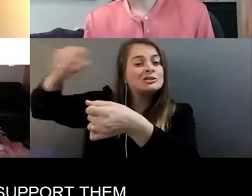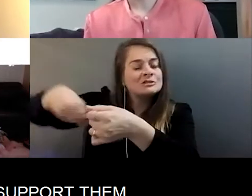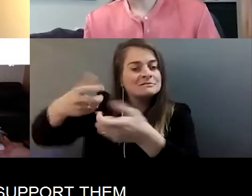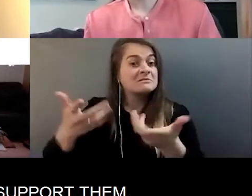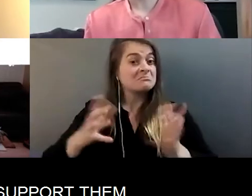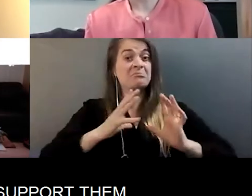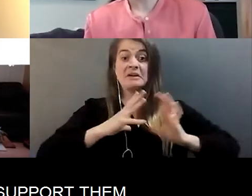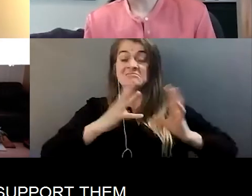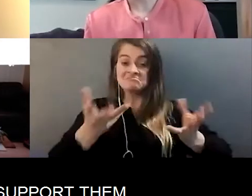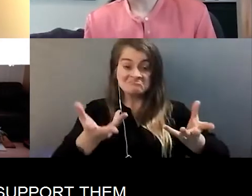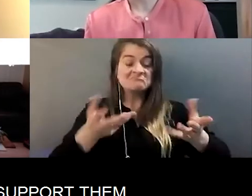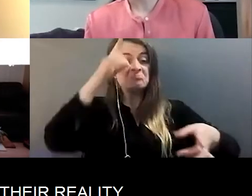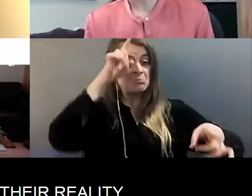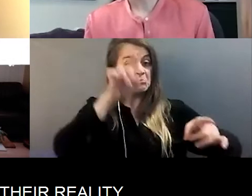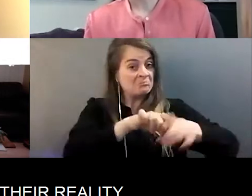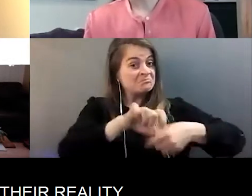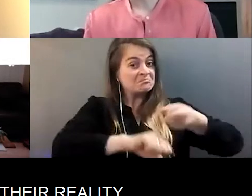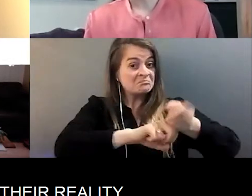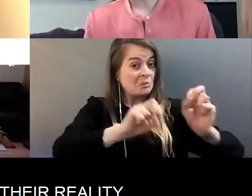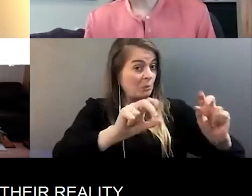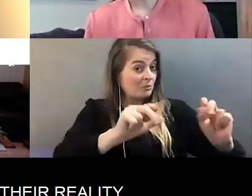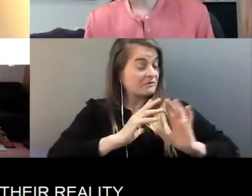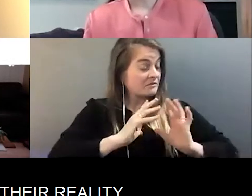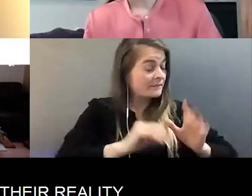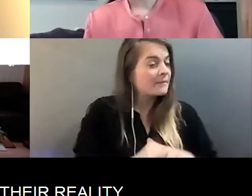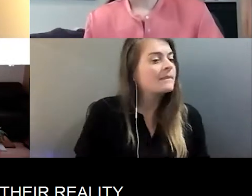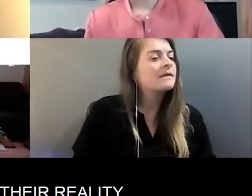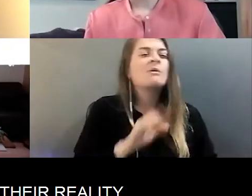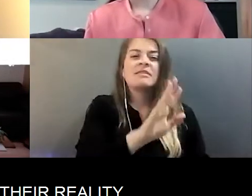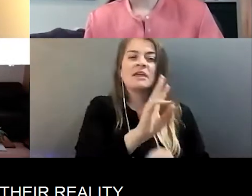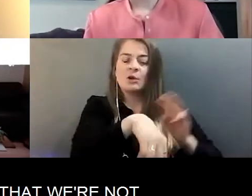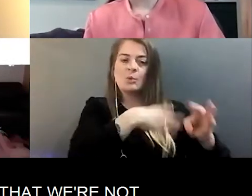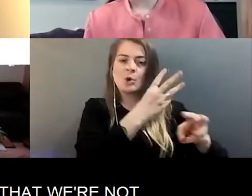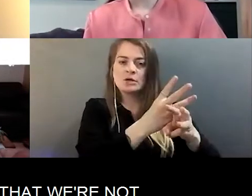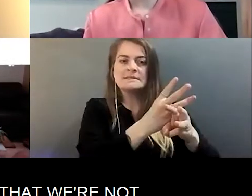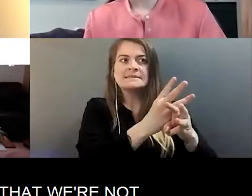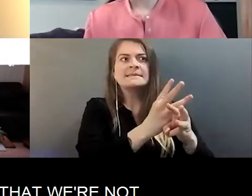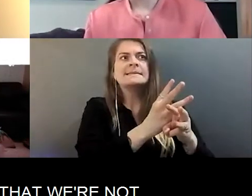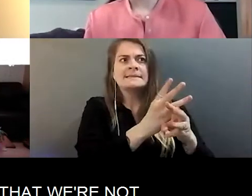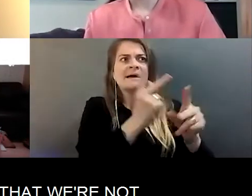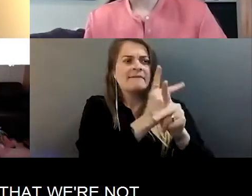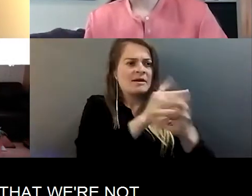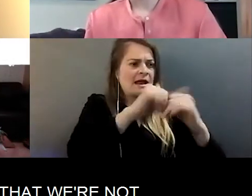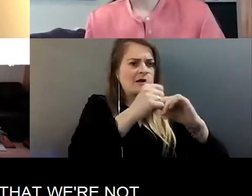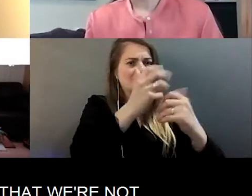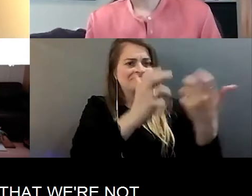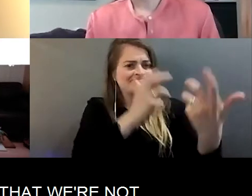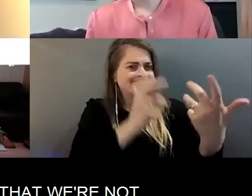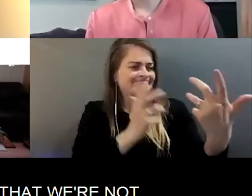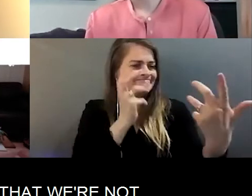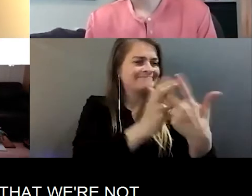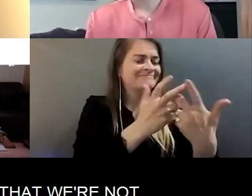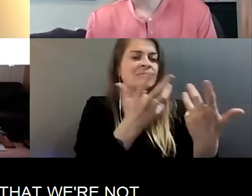to support them, I would say we need to go to their reality as well and work around it so that we're not creating